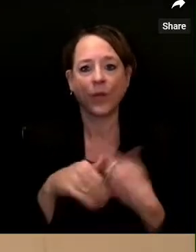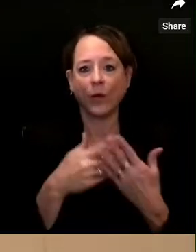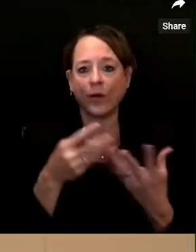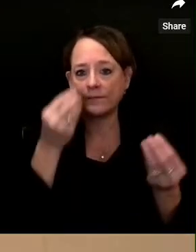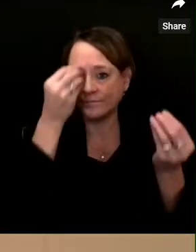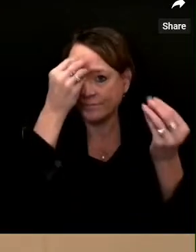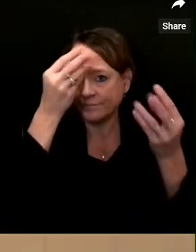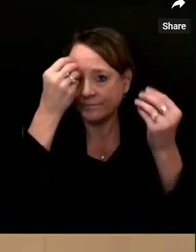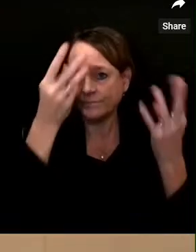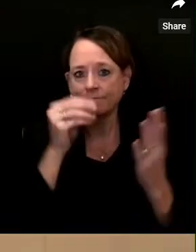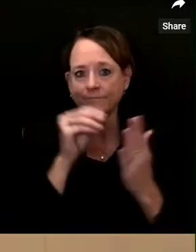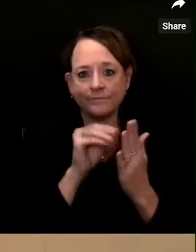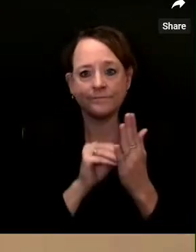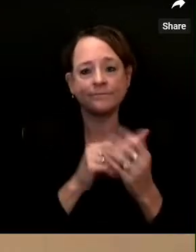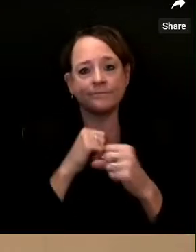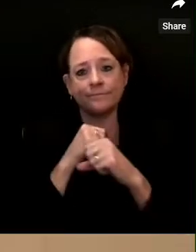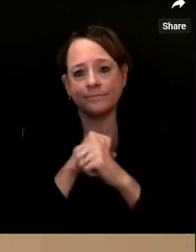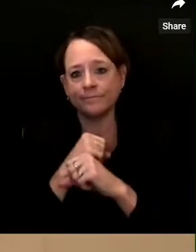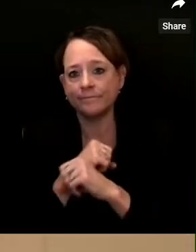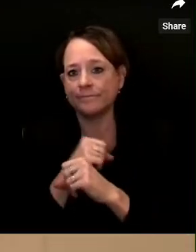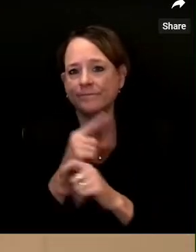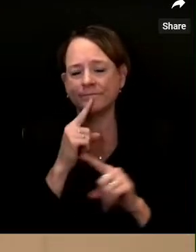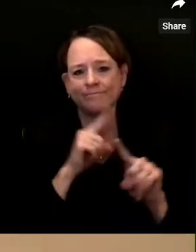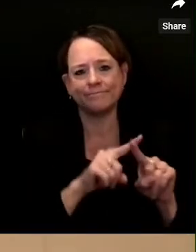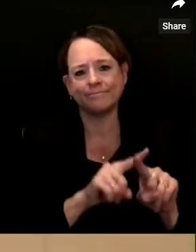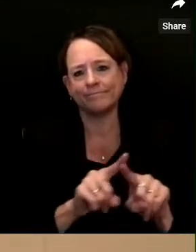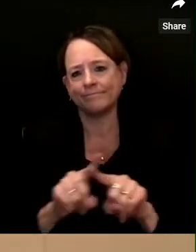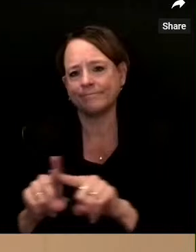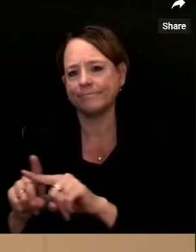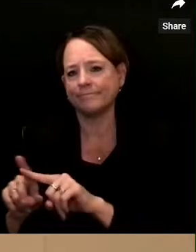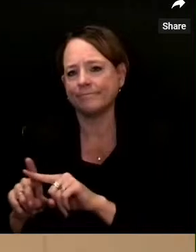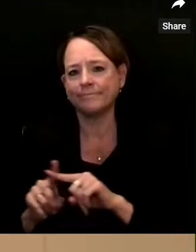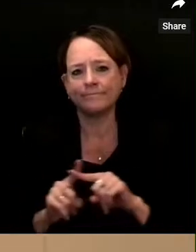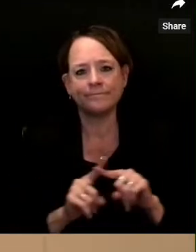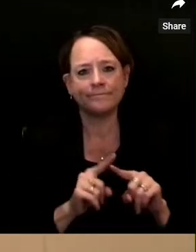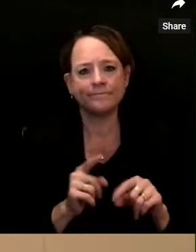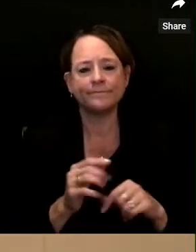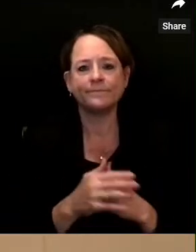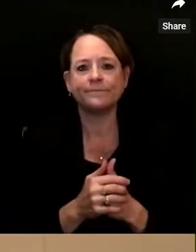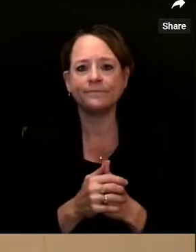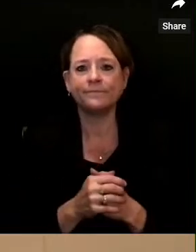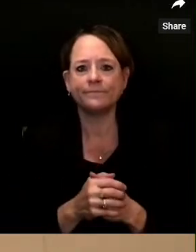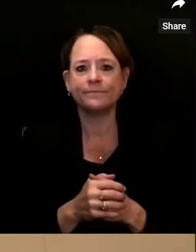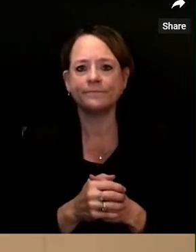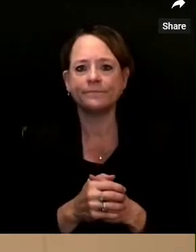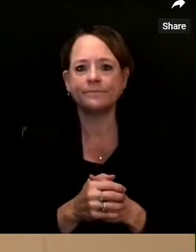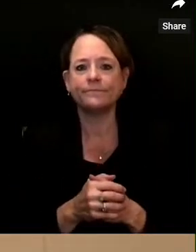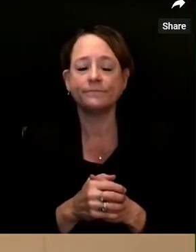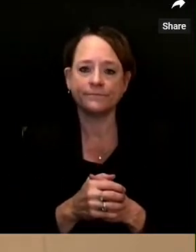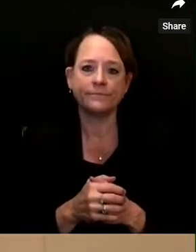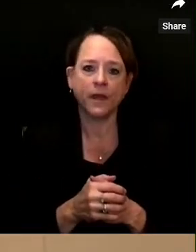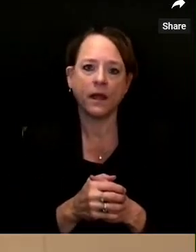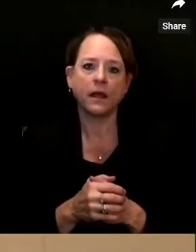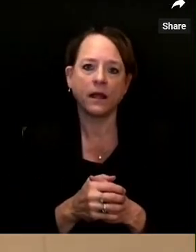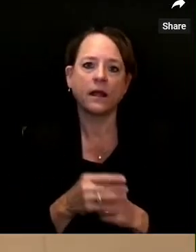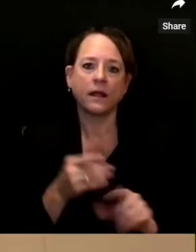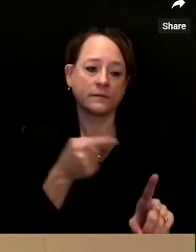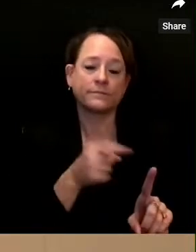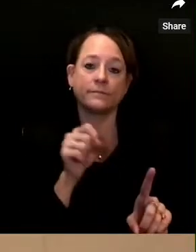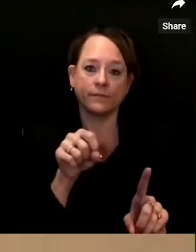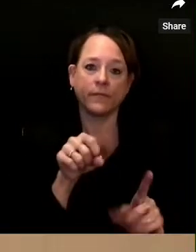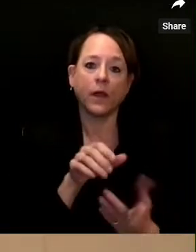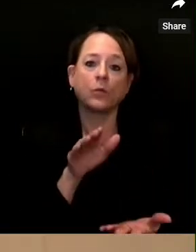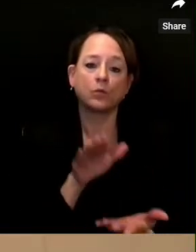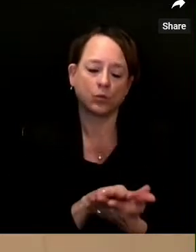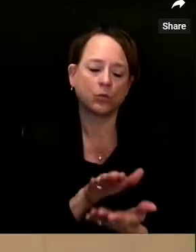answer is transmission in school playing a role, the answer is clearly yes. Compared to a year ago, this time, when we look at the